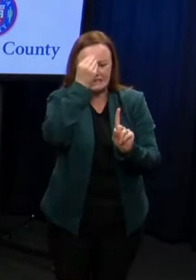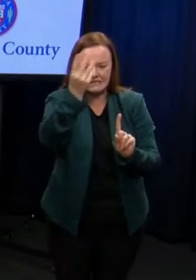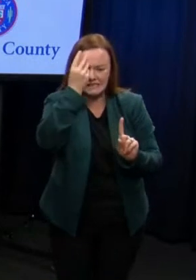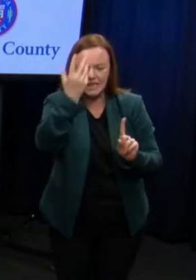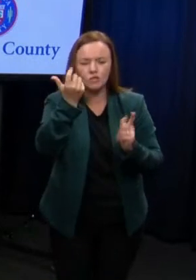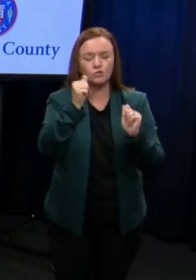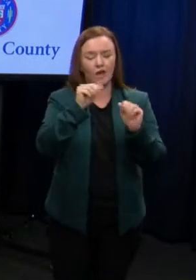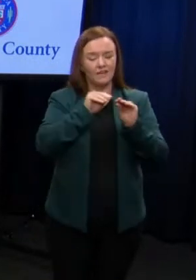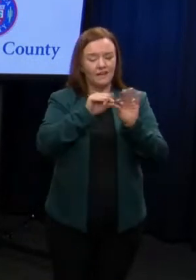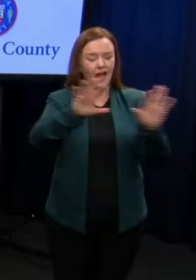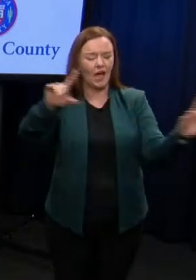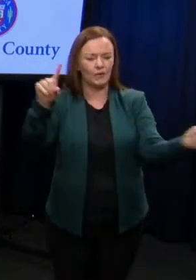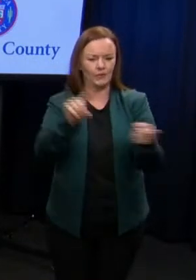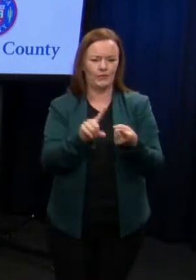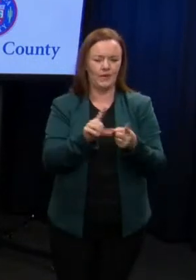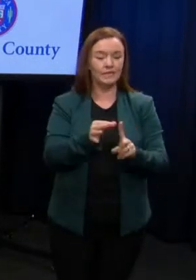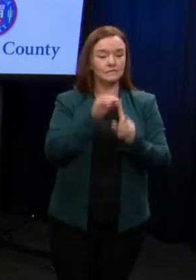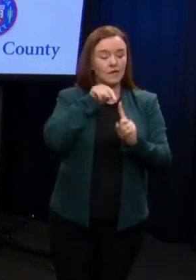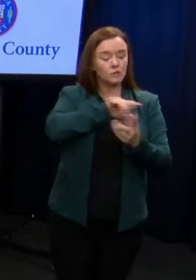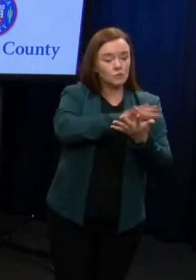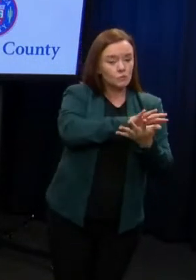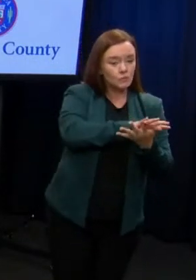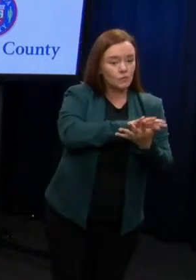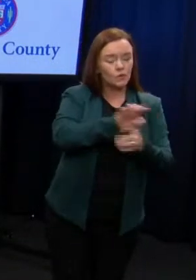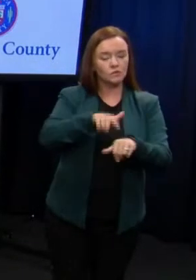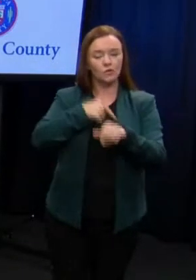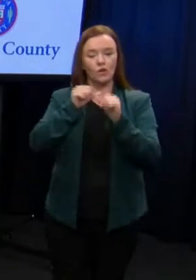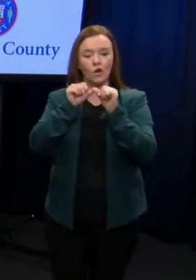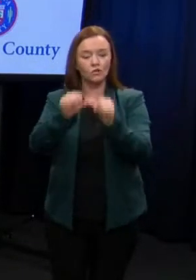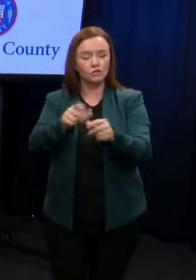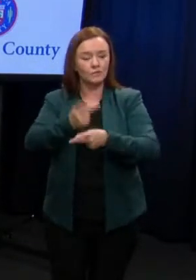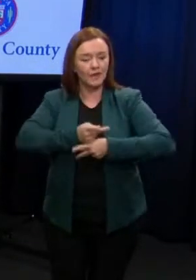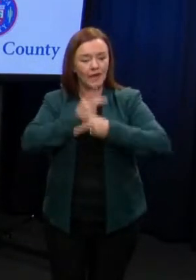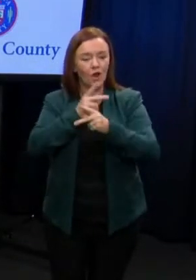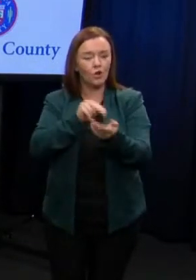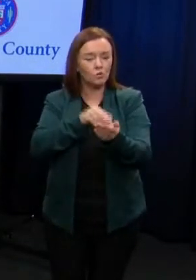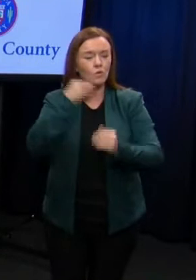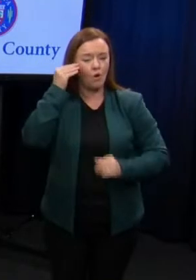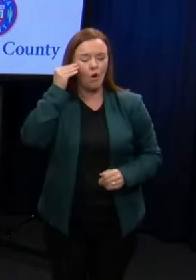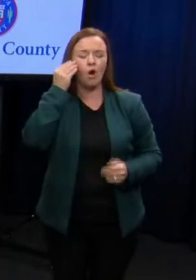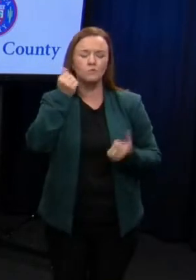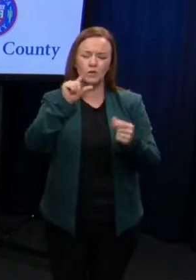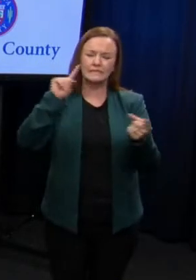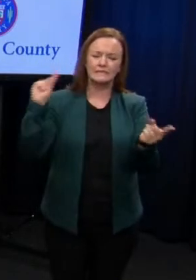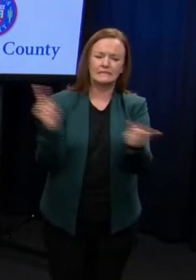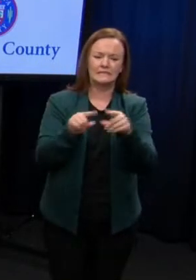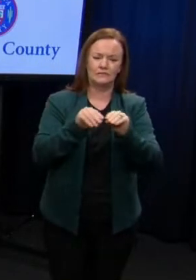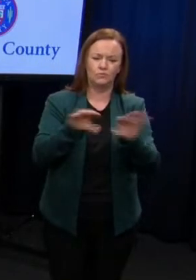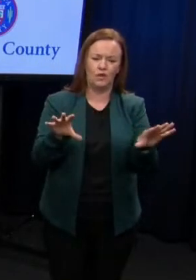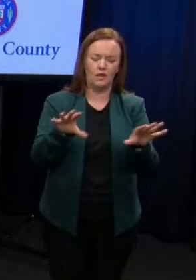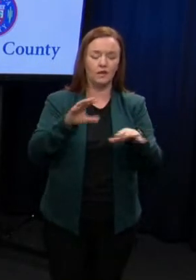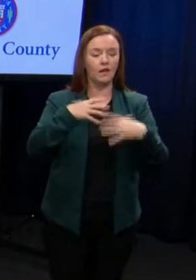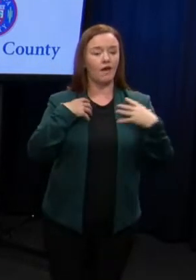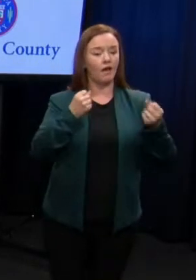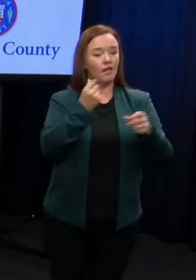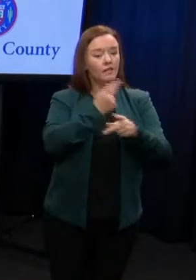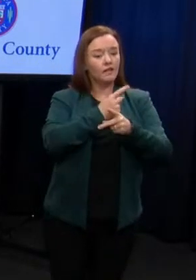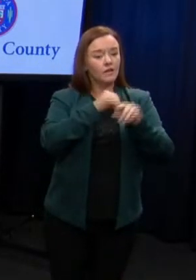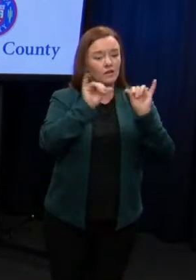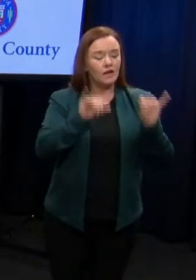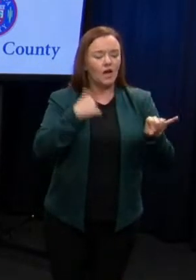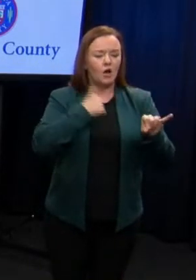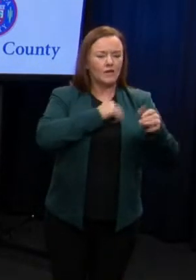outbreaks, especially in settings like schools and long-term care facilities. We're working with our healthcare systems to keep them from getting